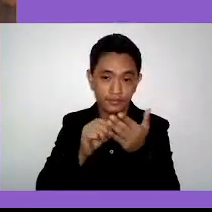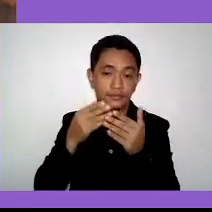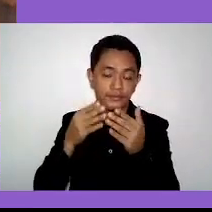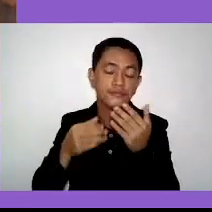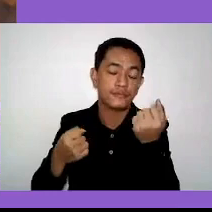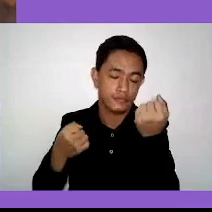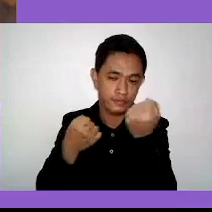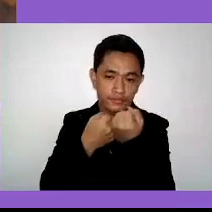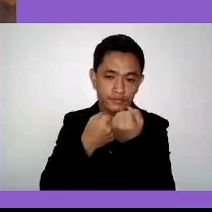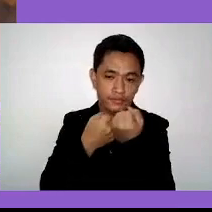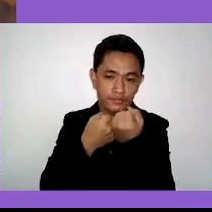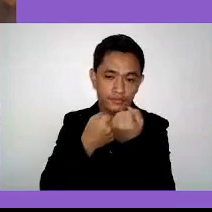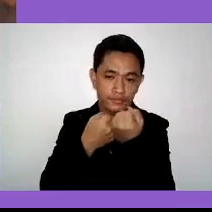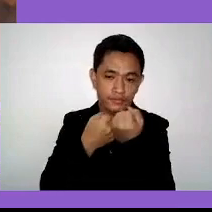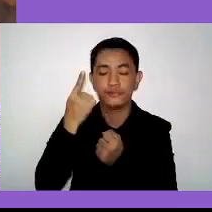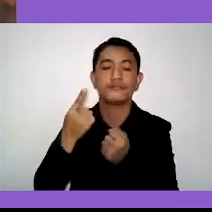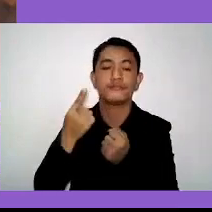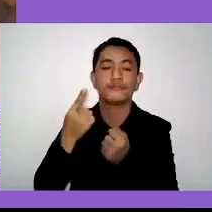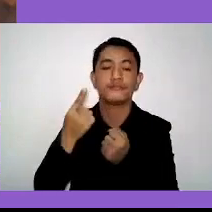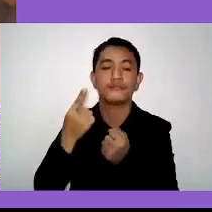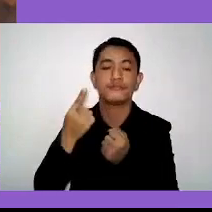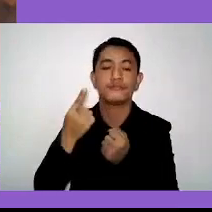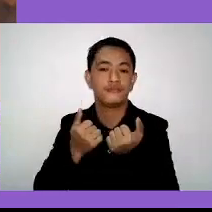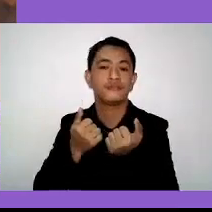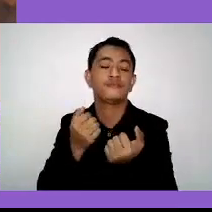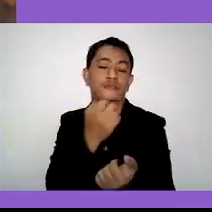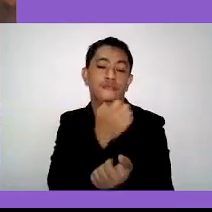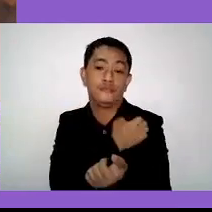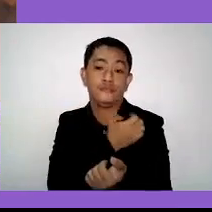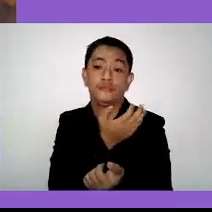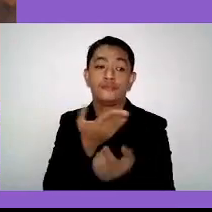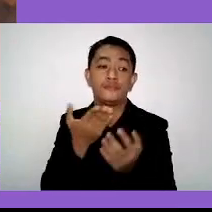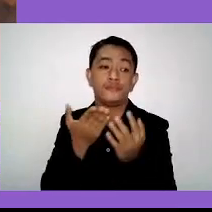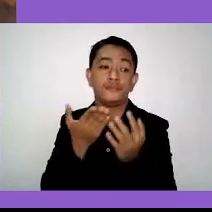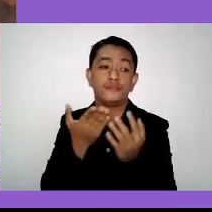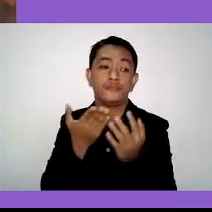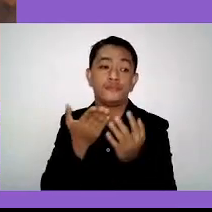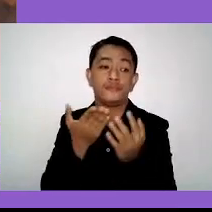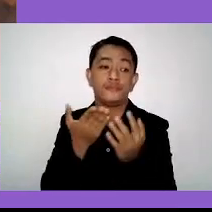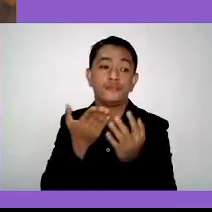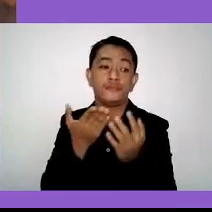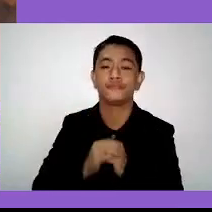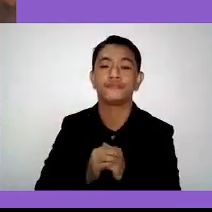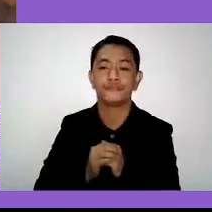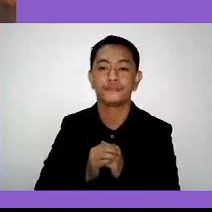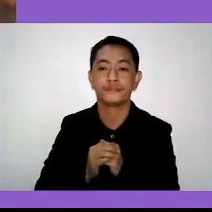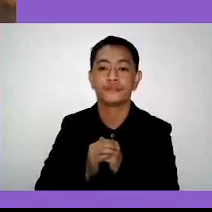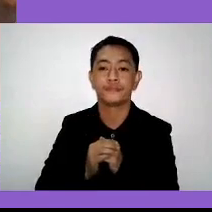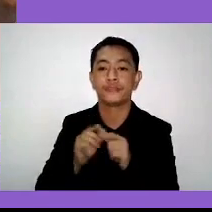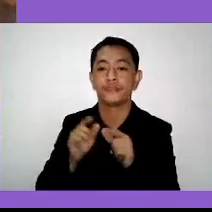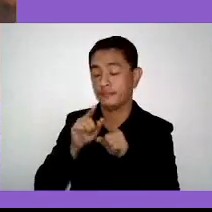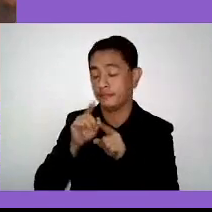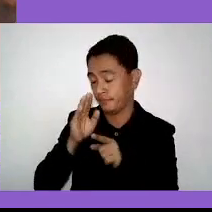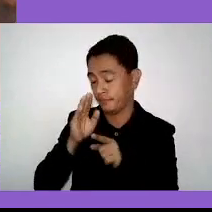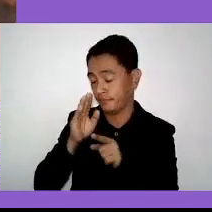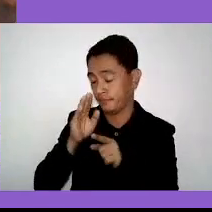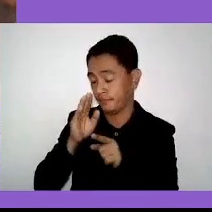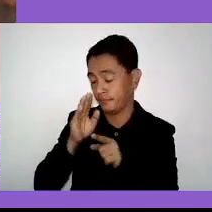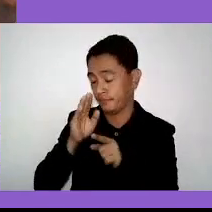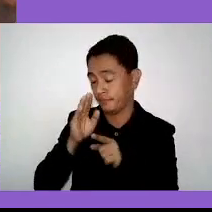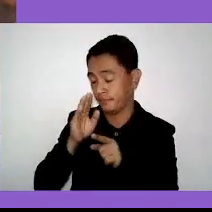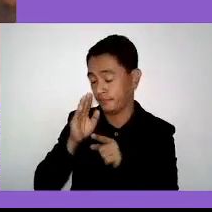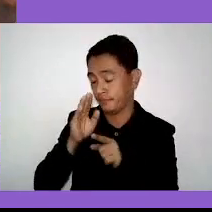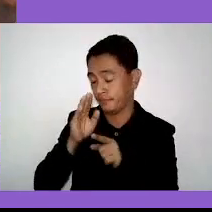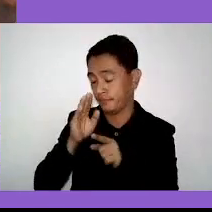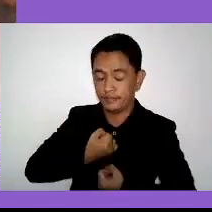with difficulty in reading and writing further supplemented our understanding of our children and how we can best empower them through